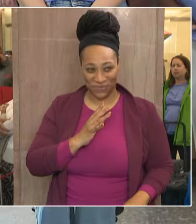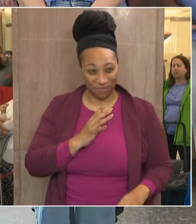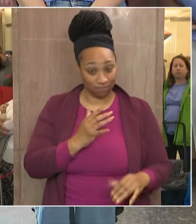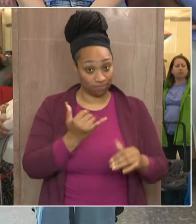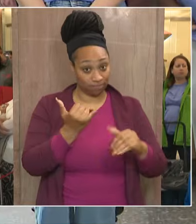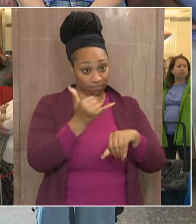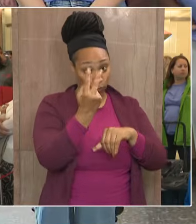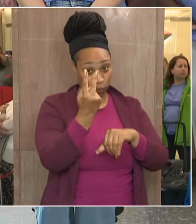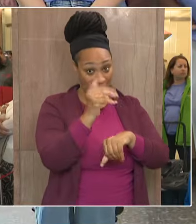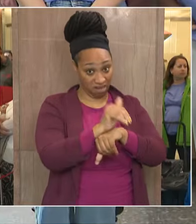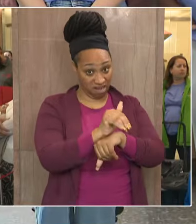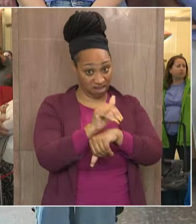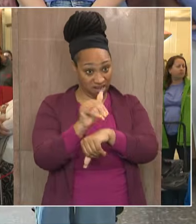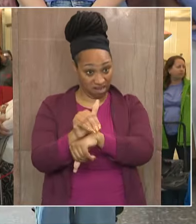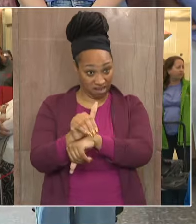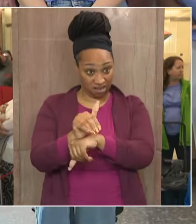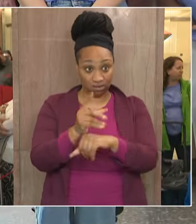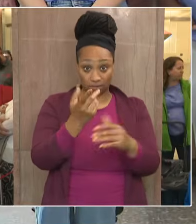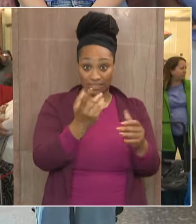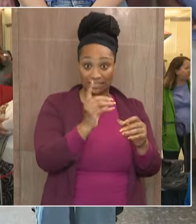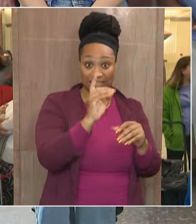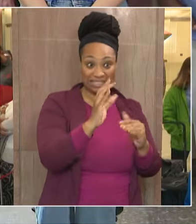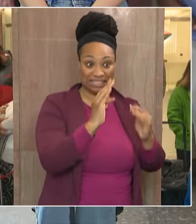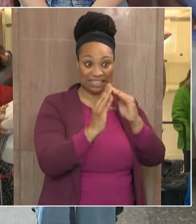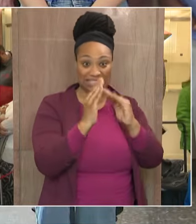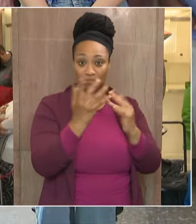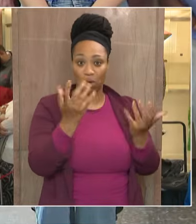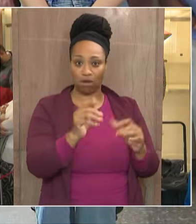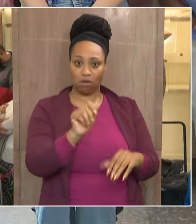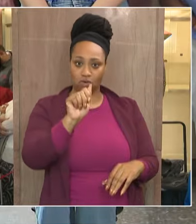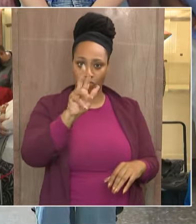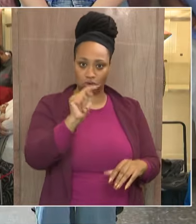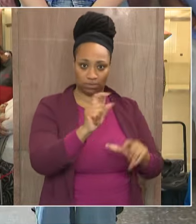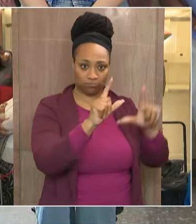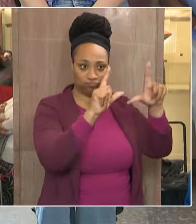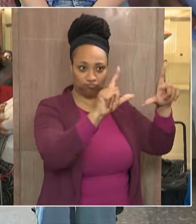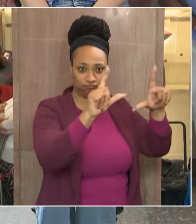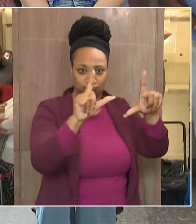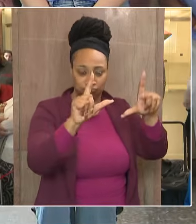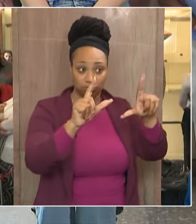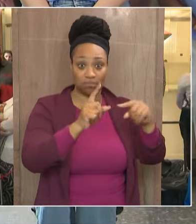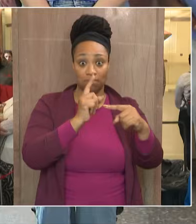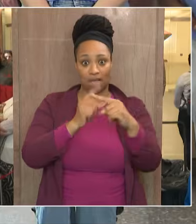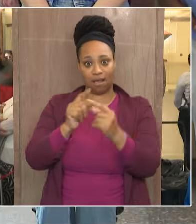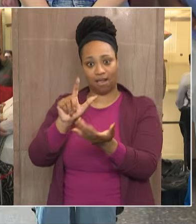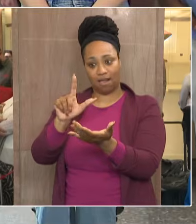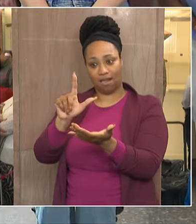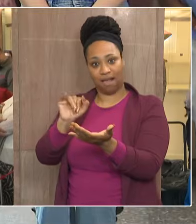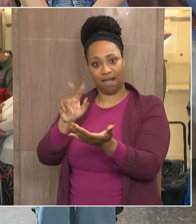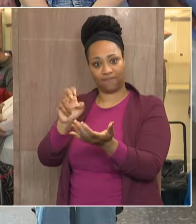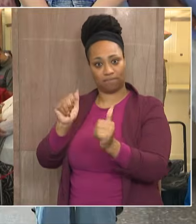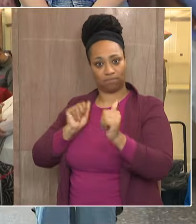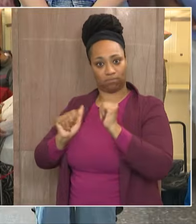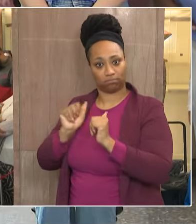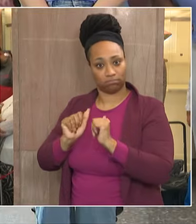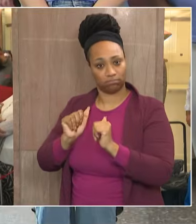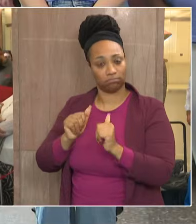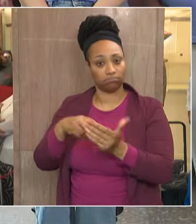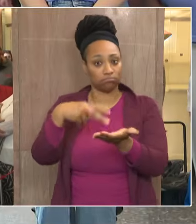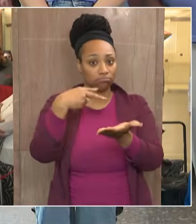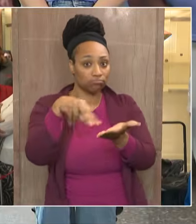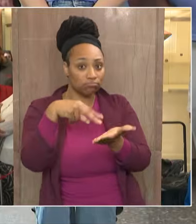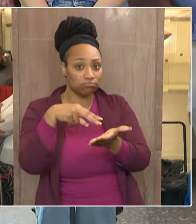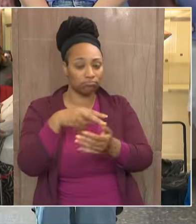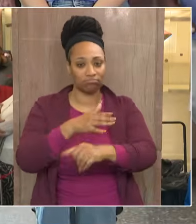creativity, alive with live music, theater, dance, fashion,